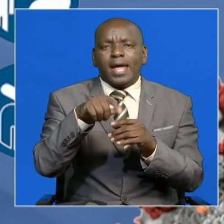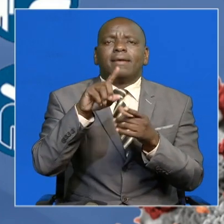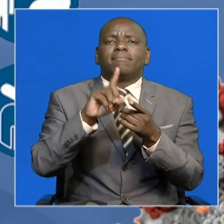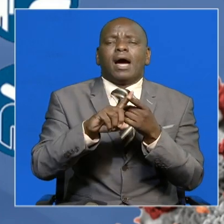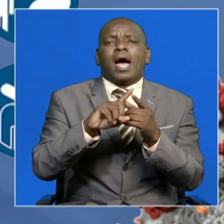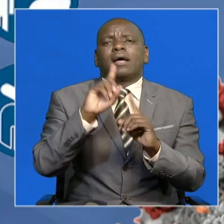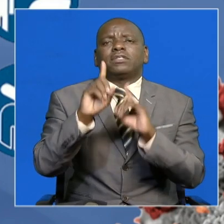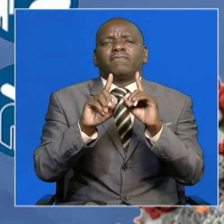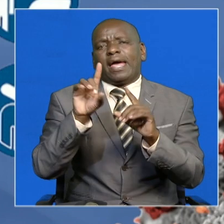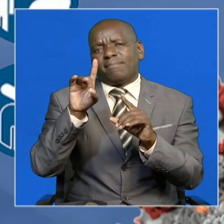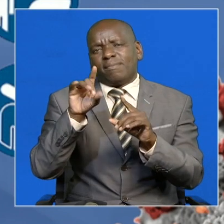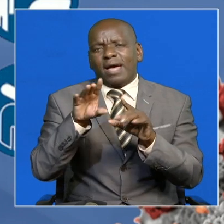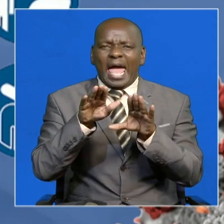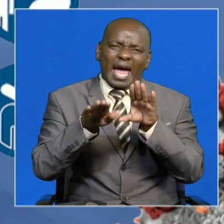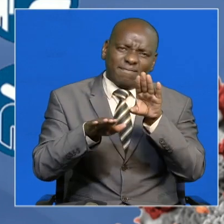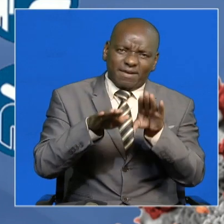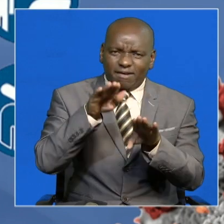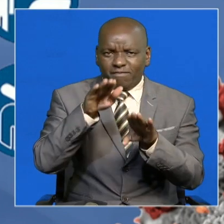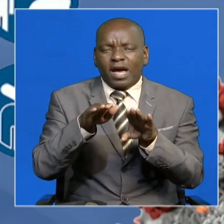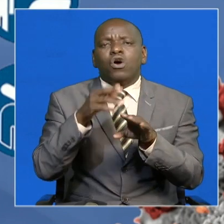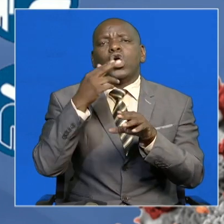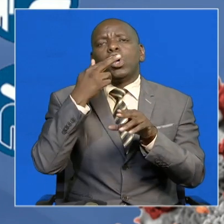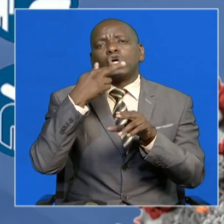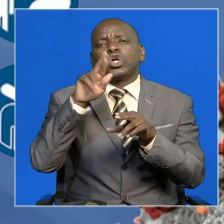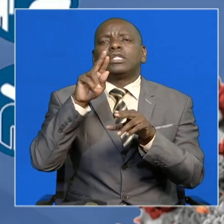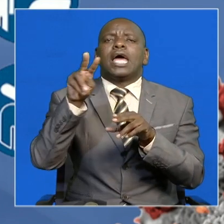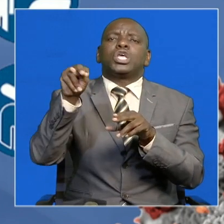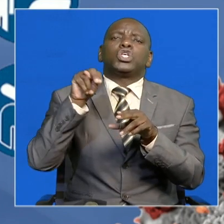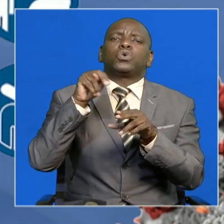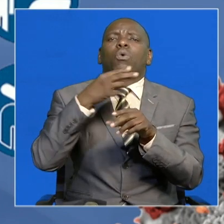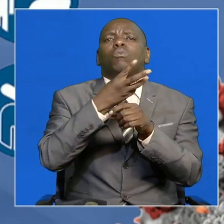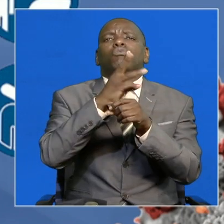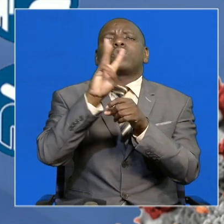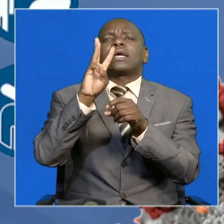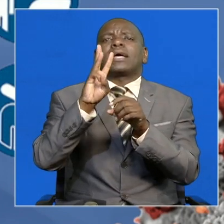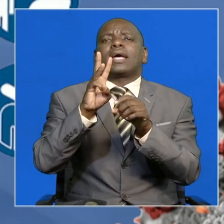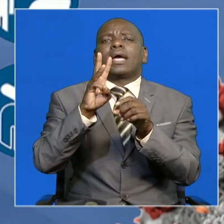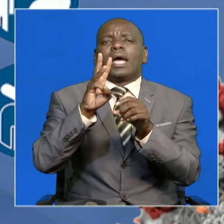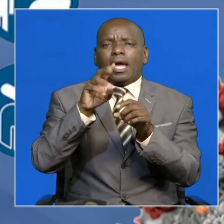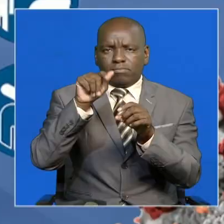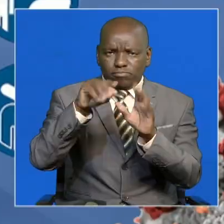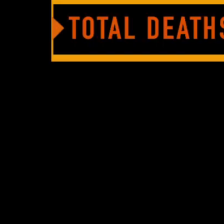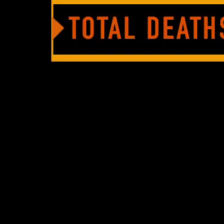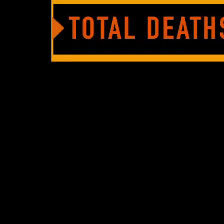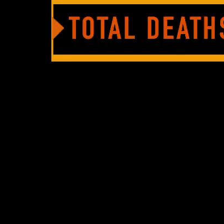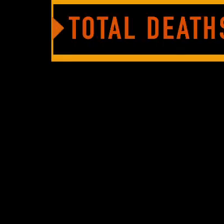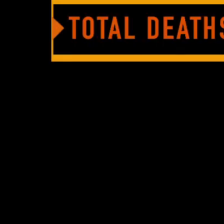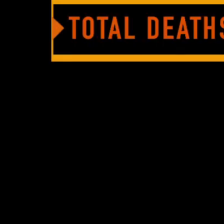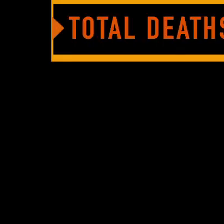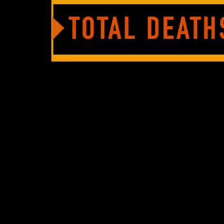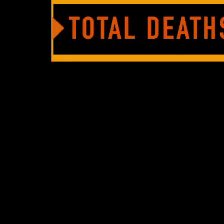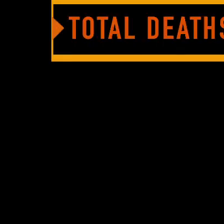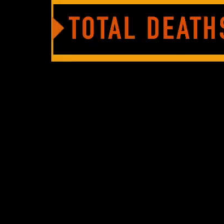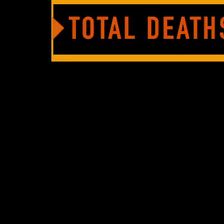to be on a recovery path with their recorded new cases per week steadily going down.